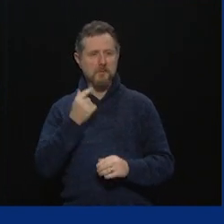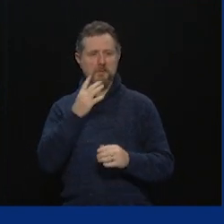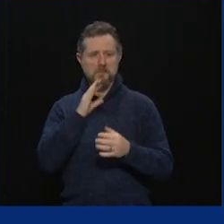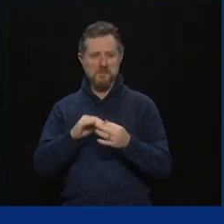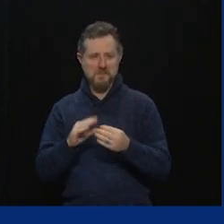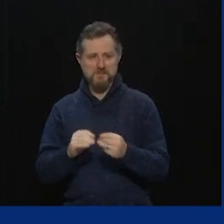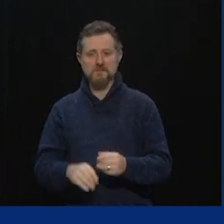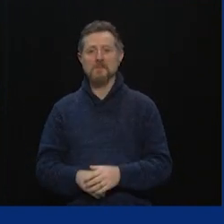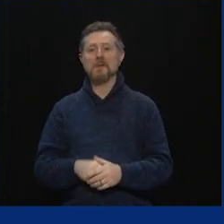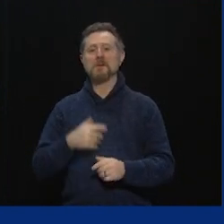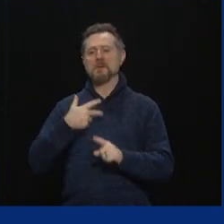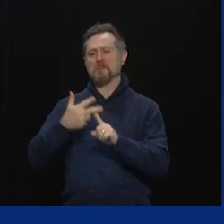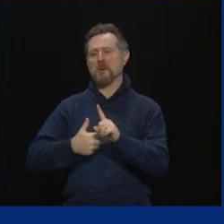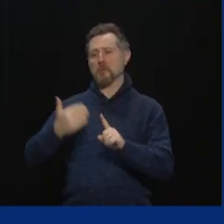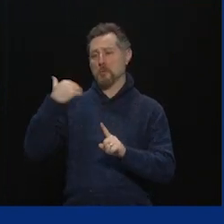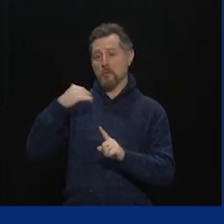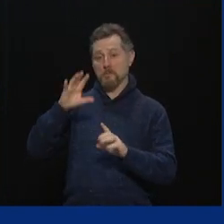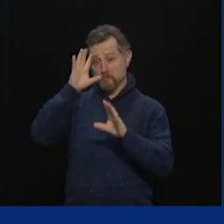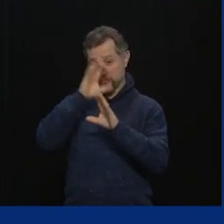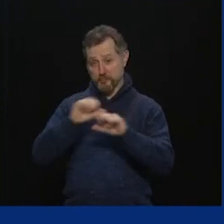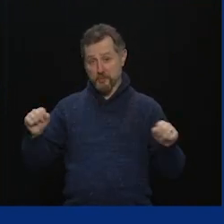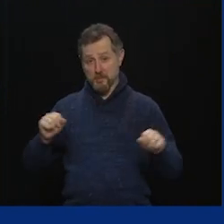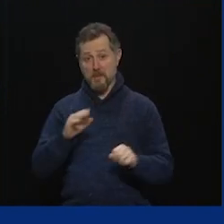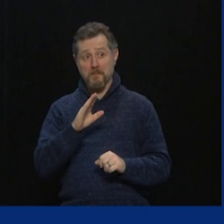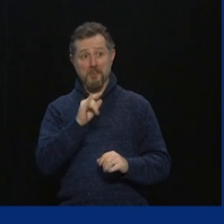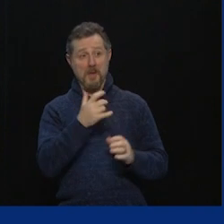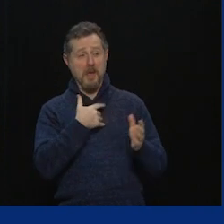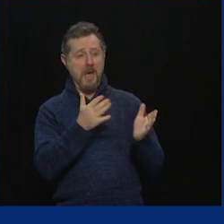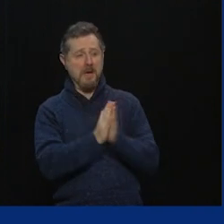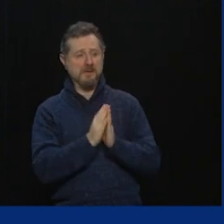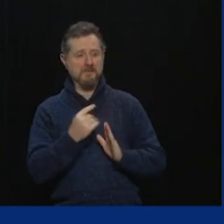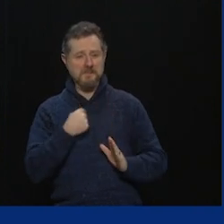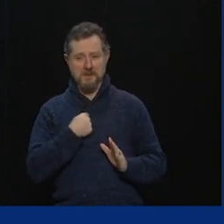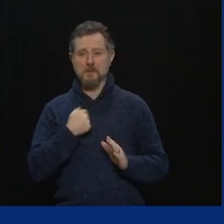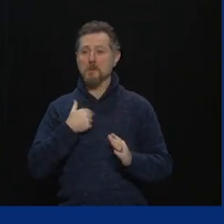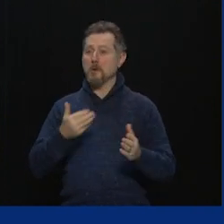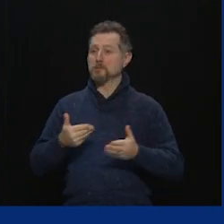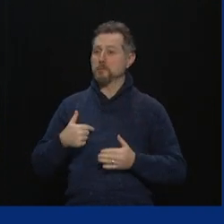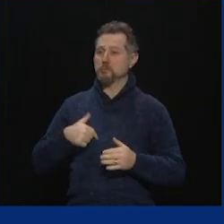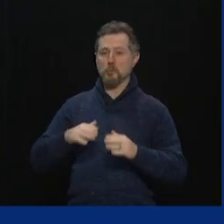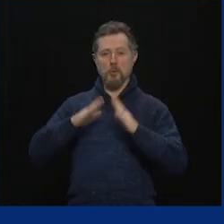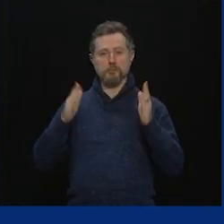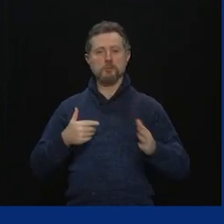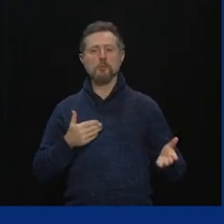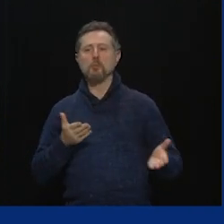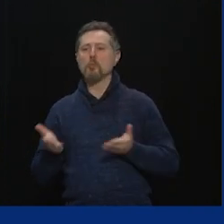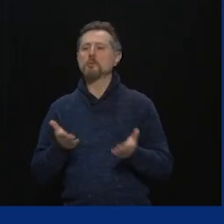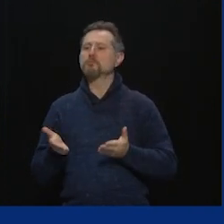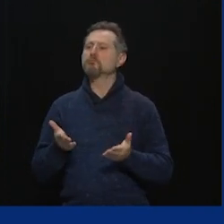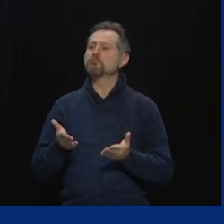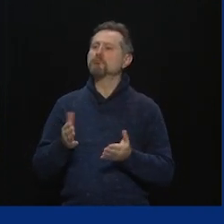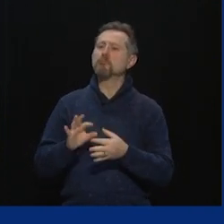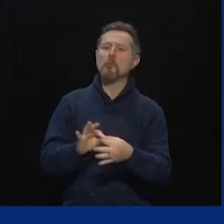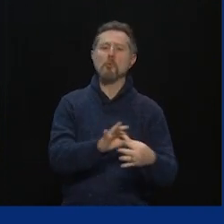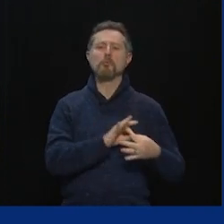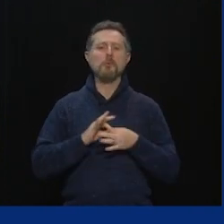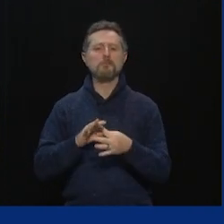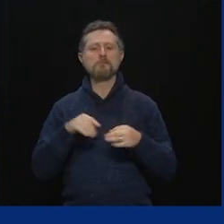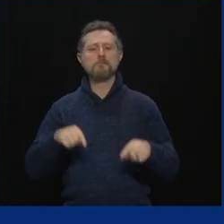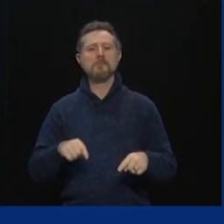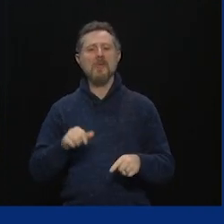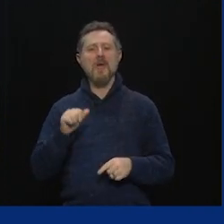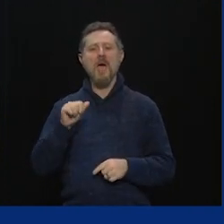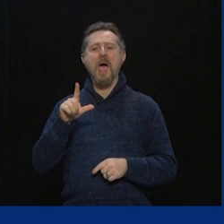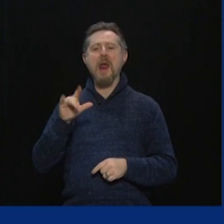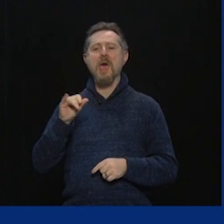Biden asked me to serve as the White House coordinator for Operation Allies Welcome. And more specifically,